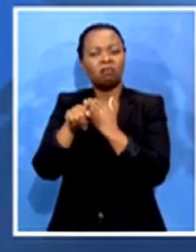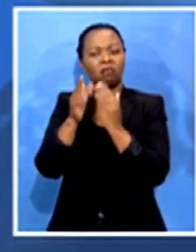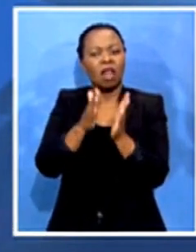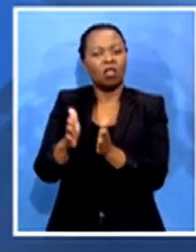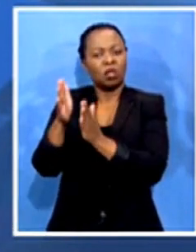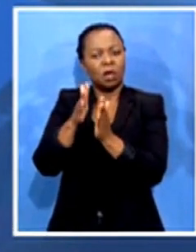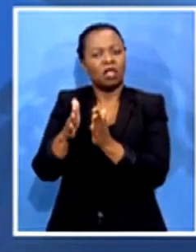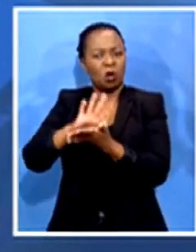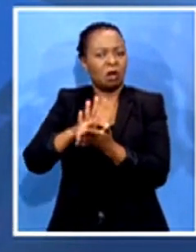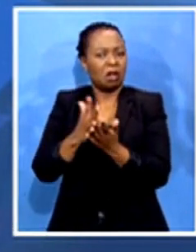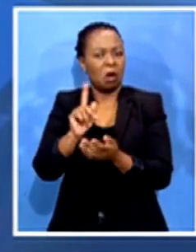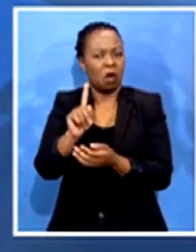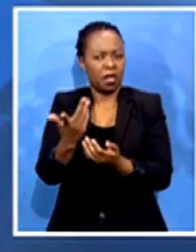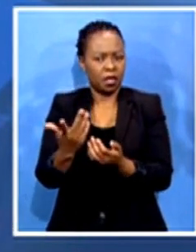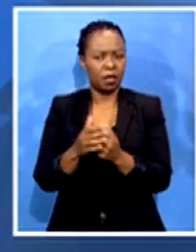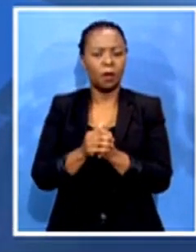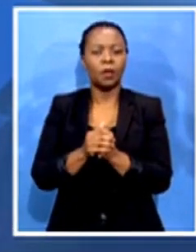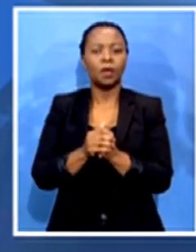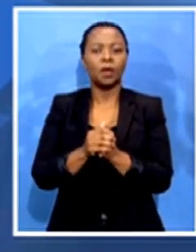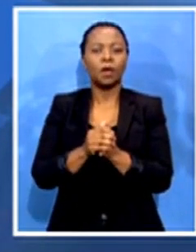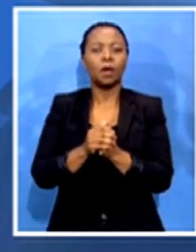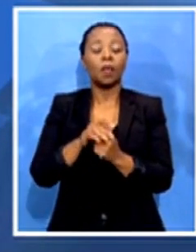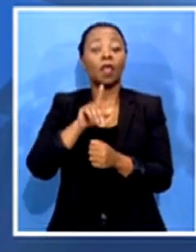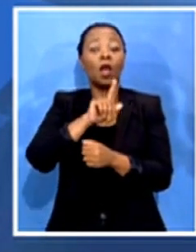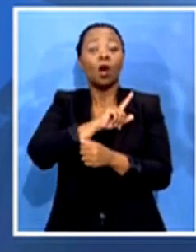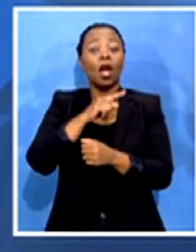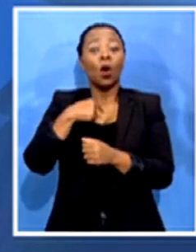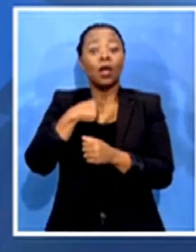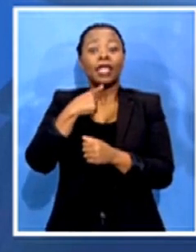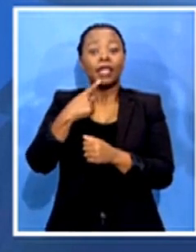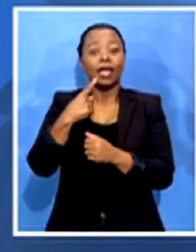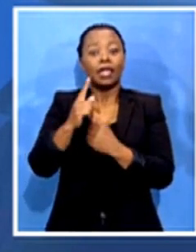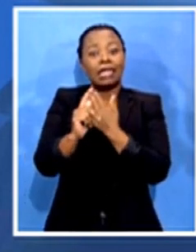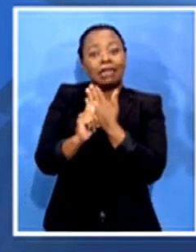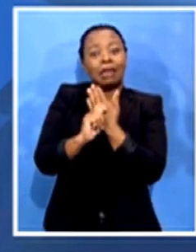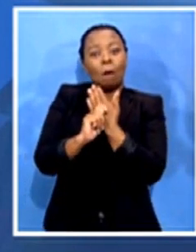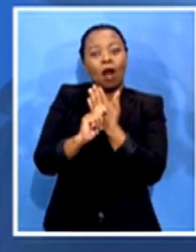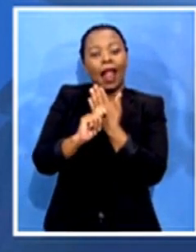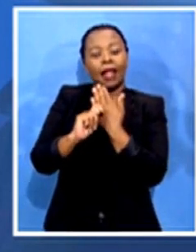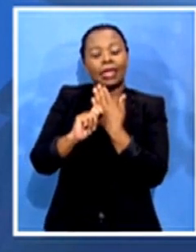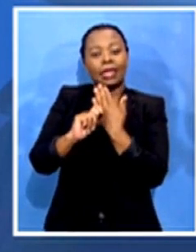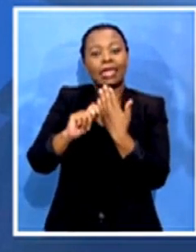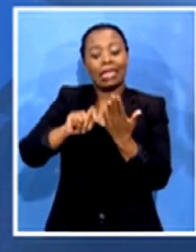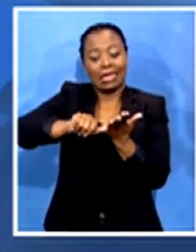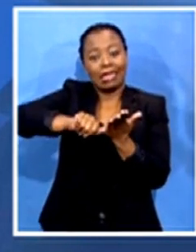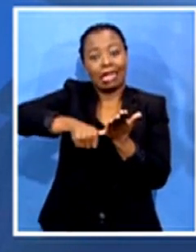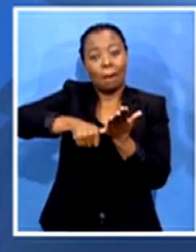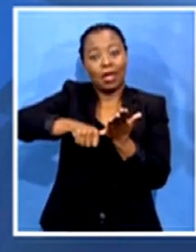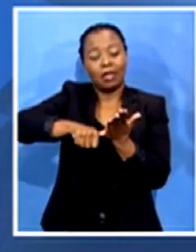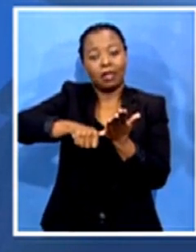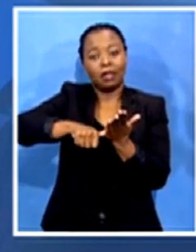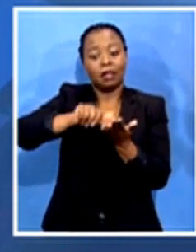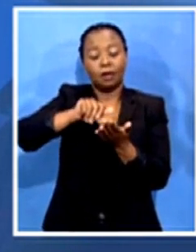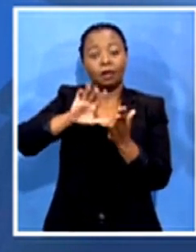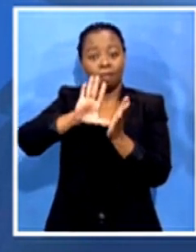As we call them, temporary disability grants. In terms of the work that we do, we have a range